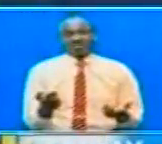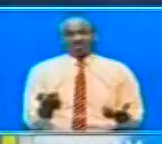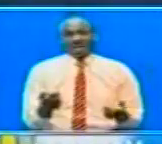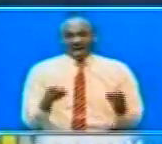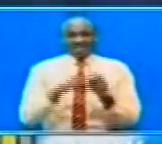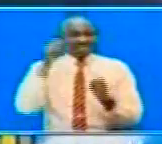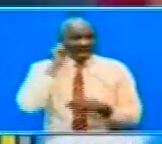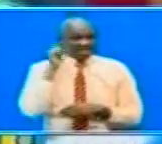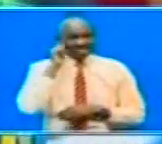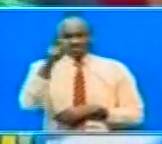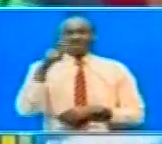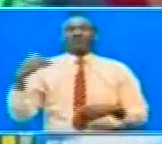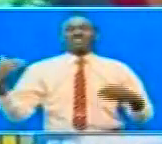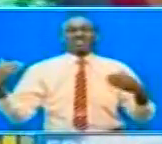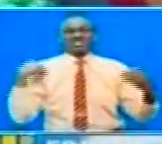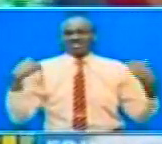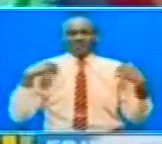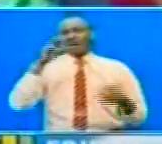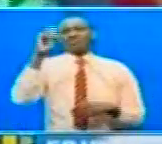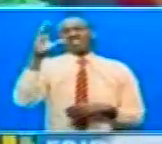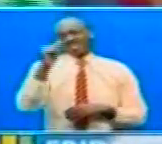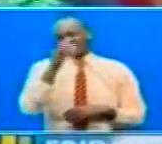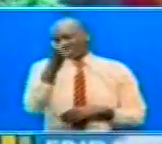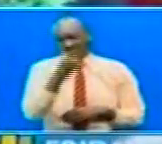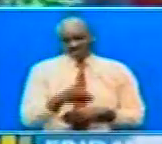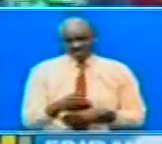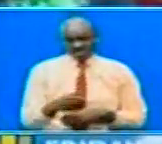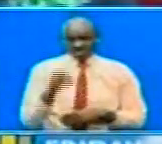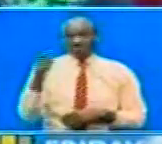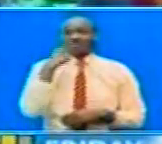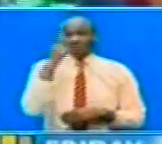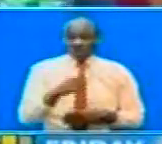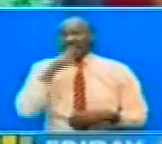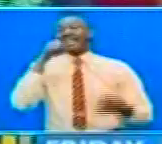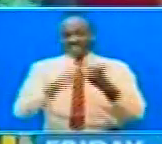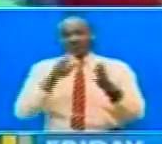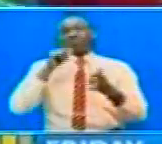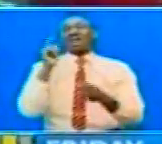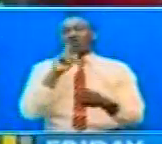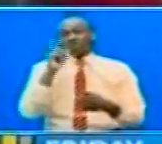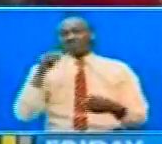with Nandi na kusumbua MCS wa Nandi ati barua inatoka